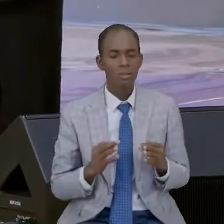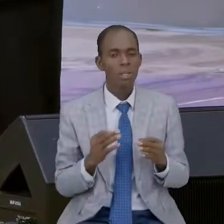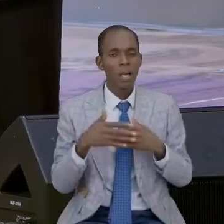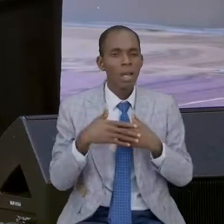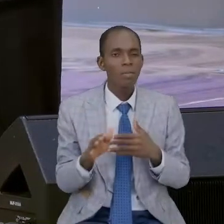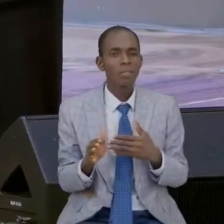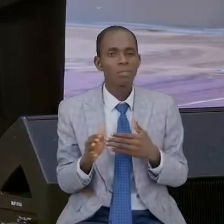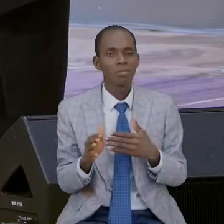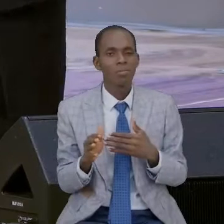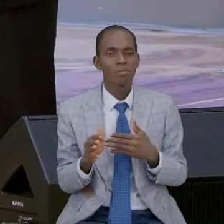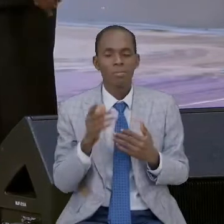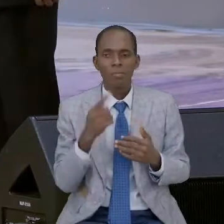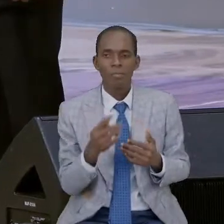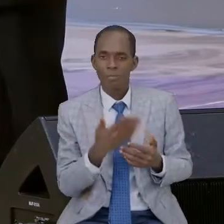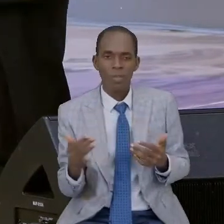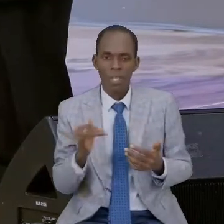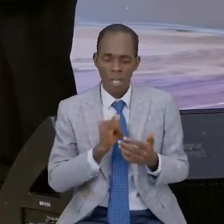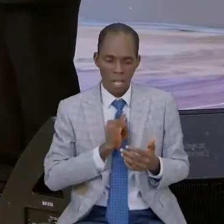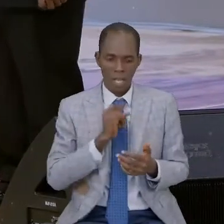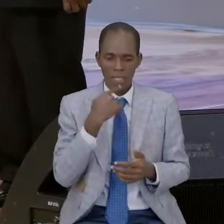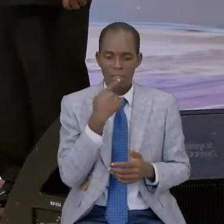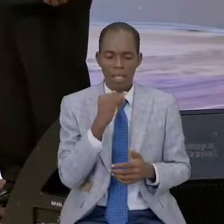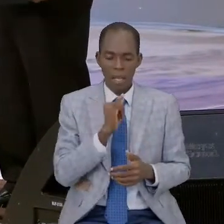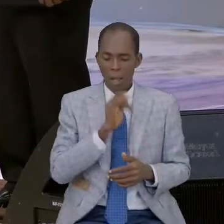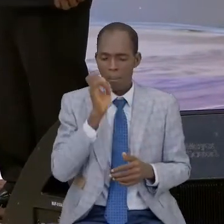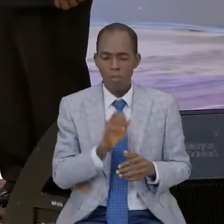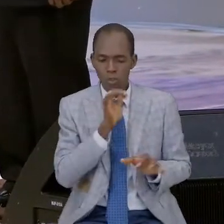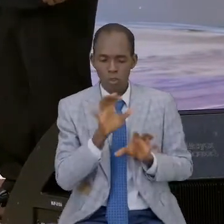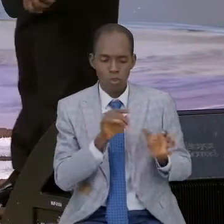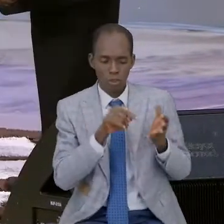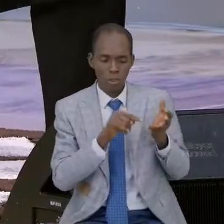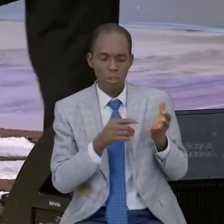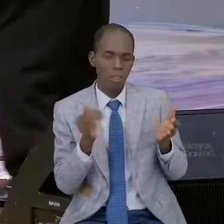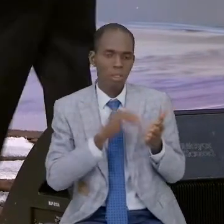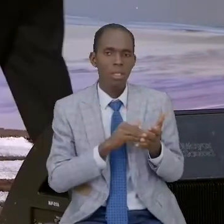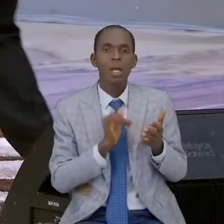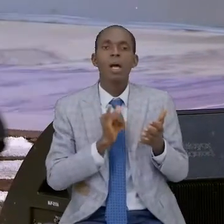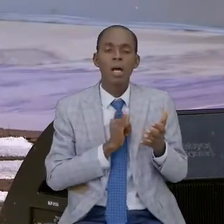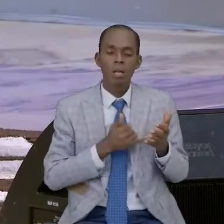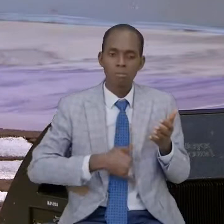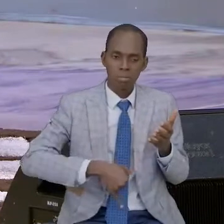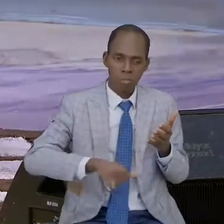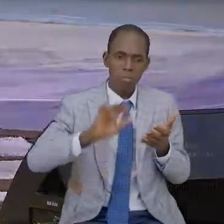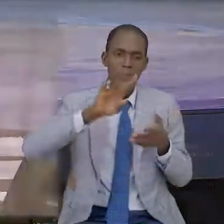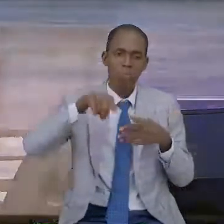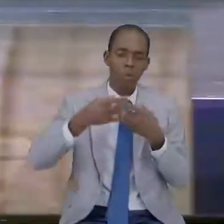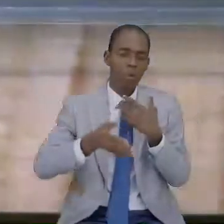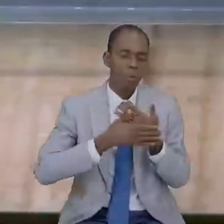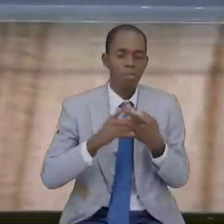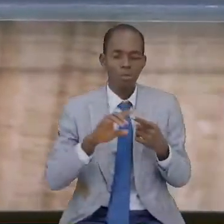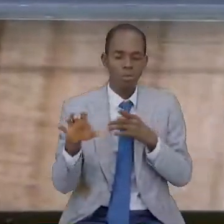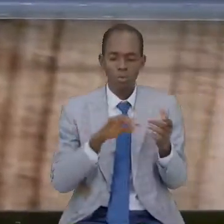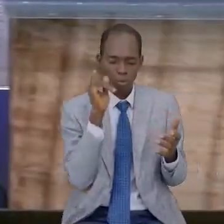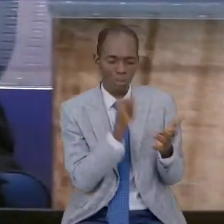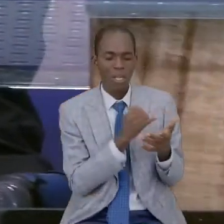after the thing I said, I must not do that again, I still go back to do that